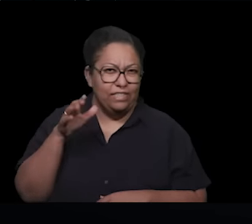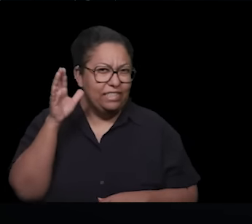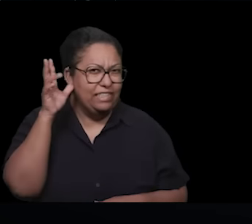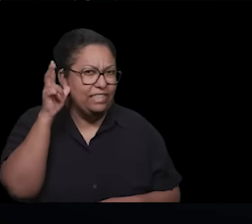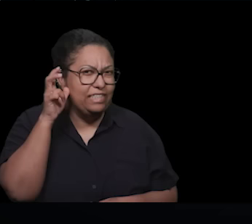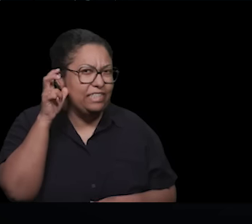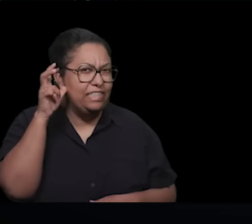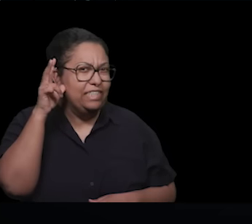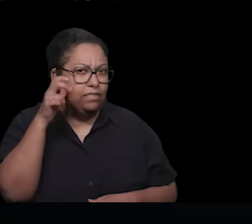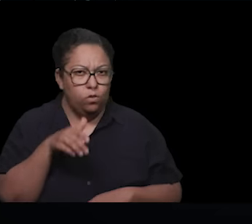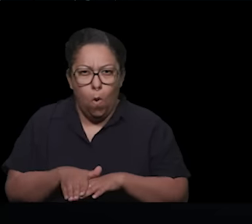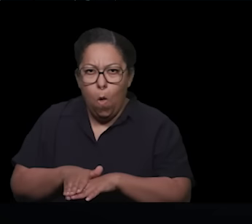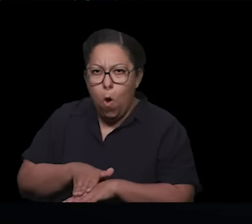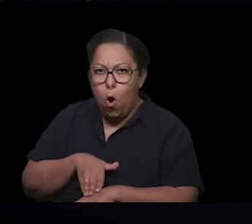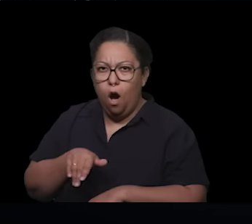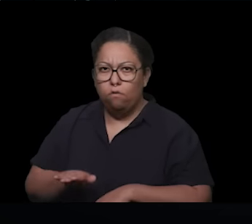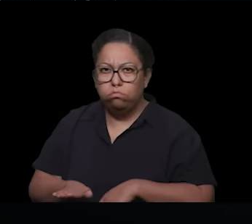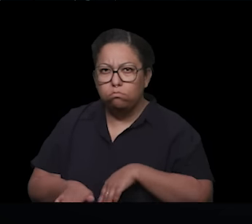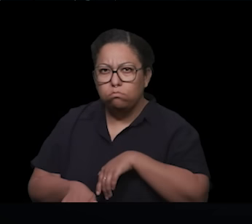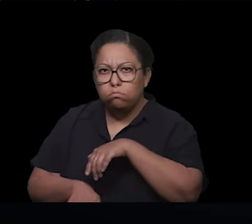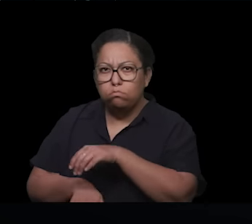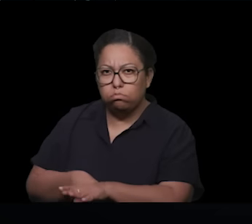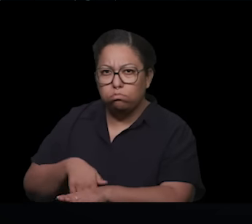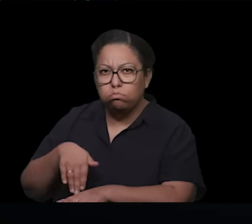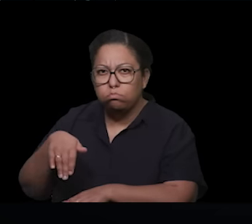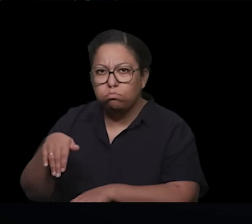She listens intently as he slowly approaches.